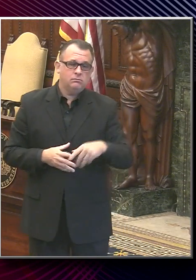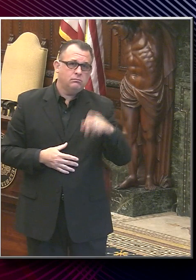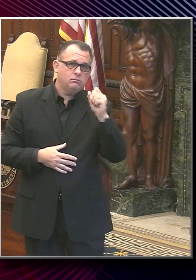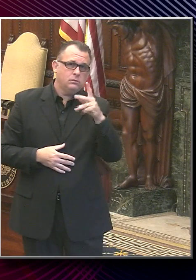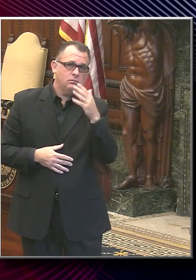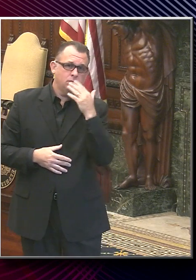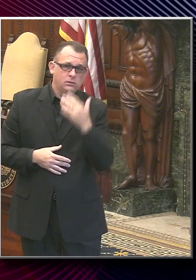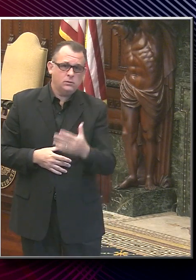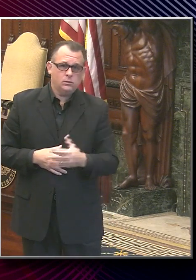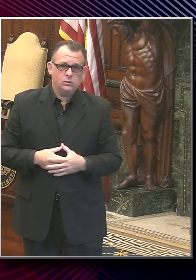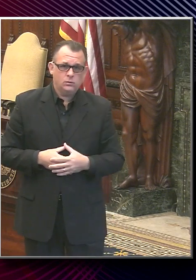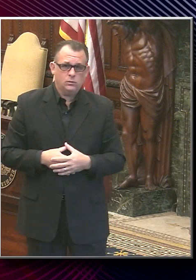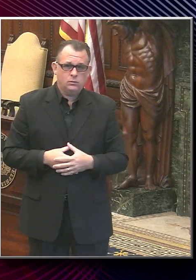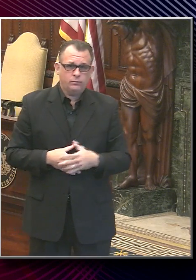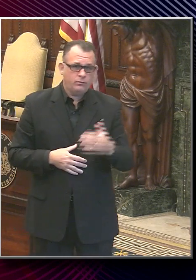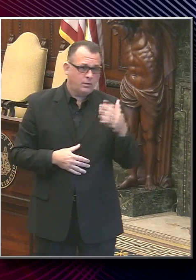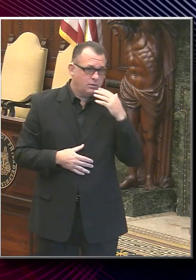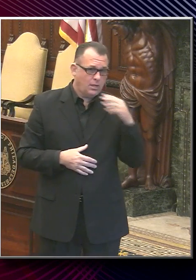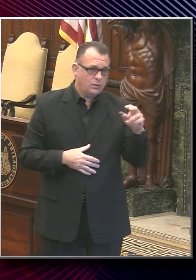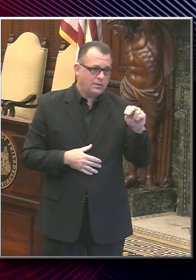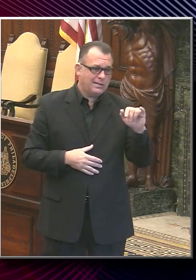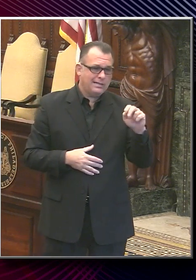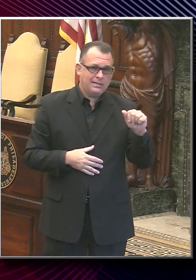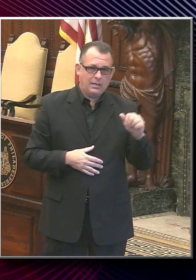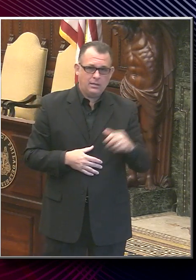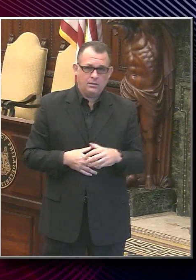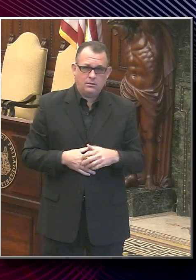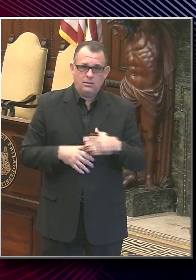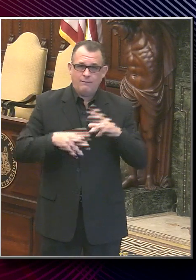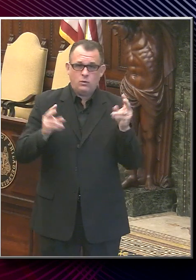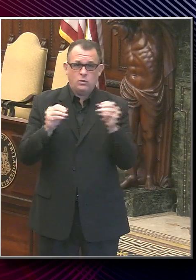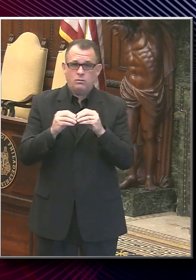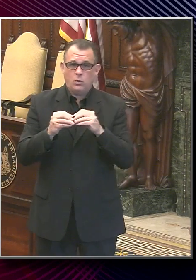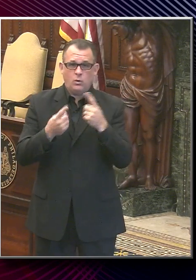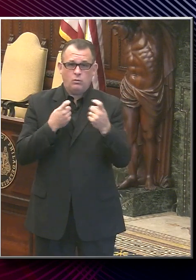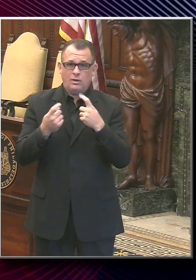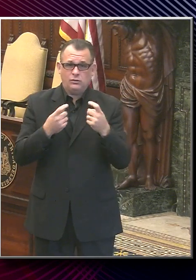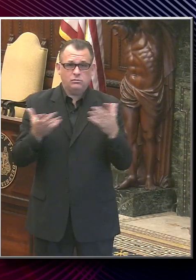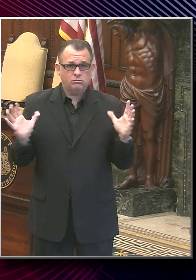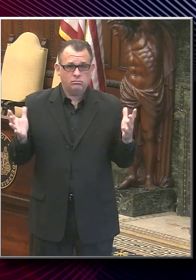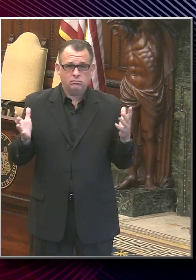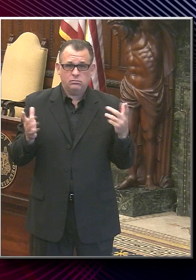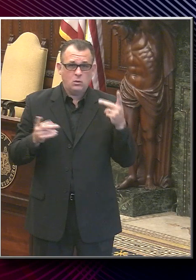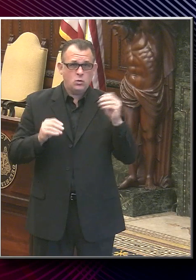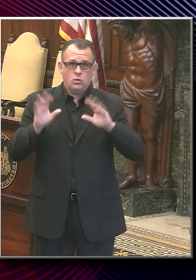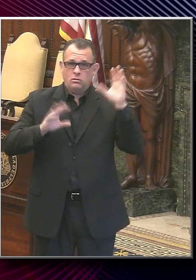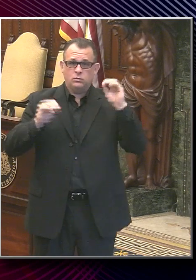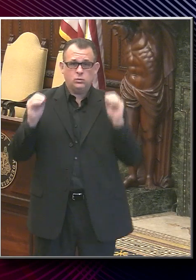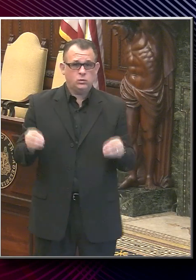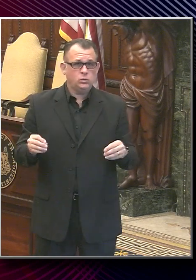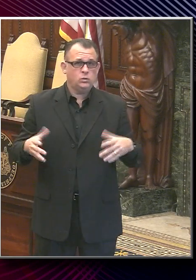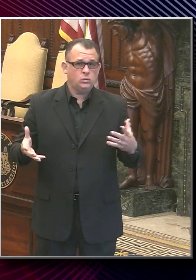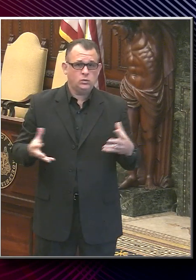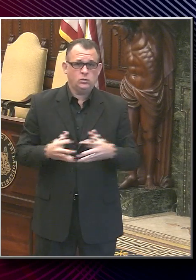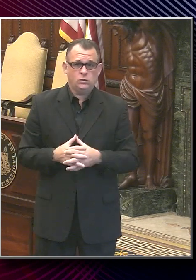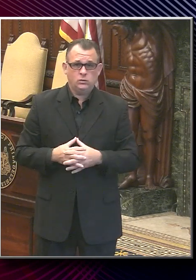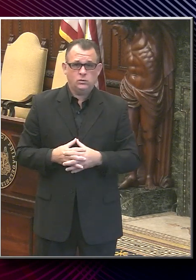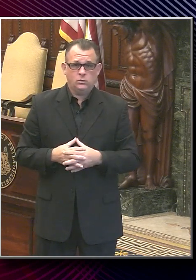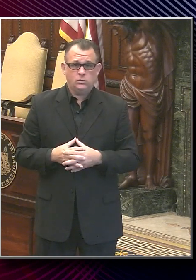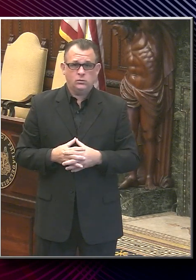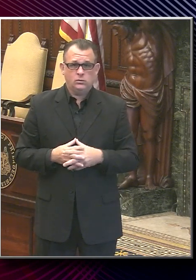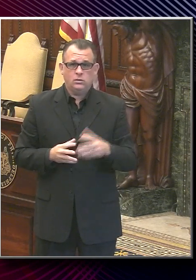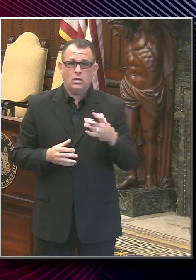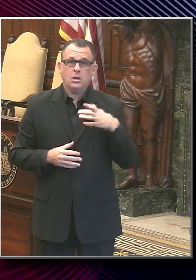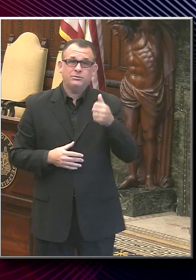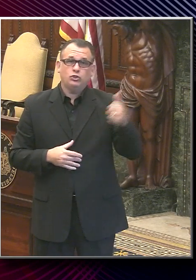All right, thank you, Nina. We have no further hands raised for questions. I know Commissioner